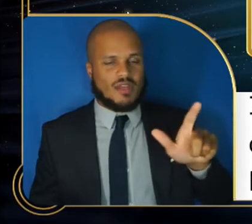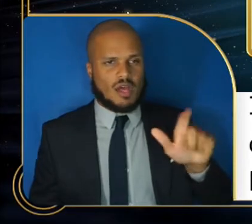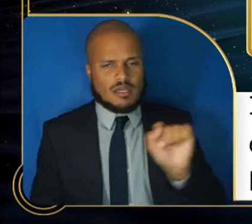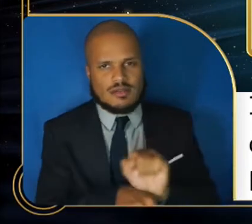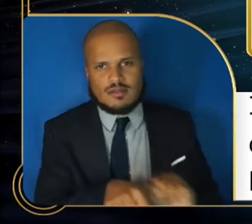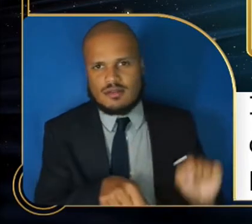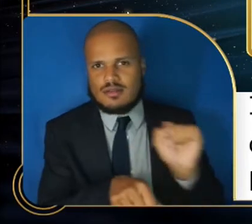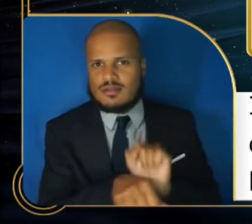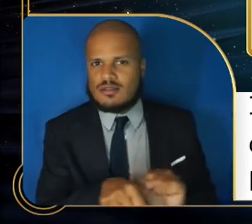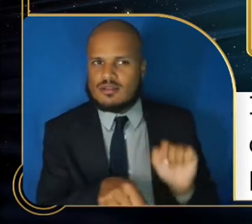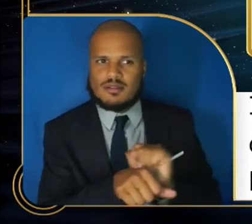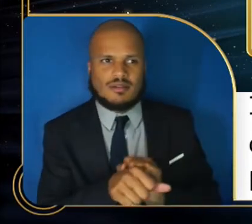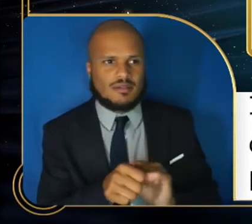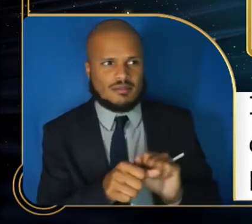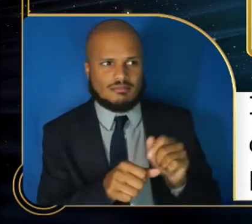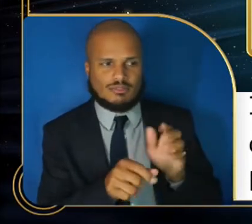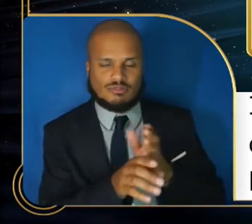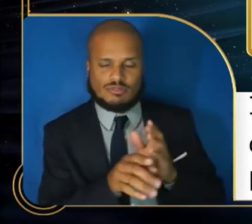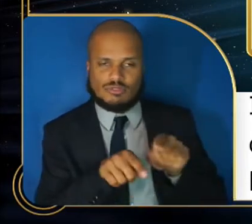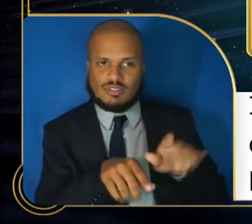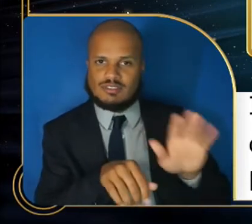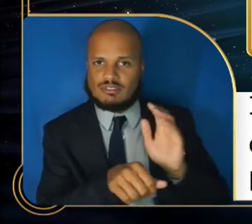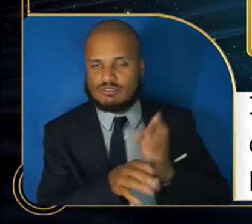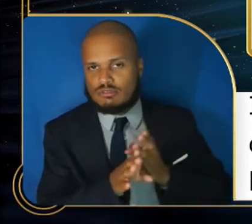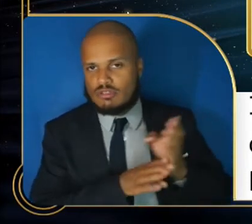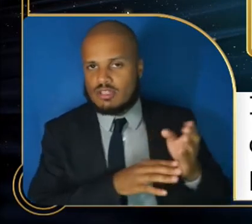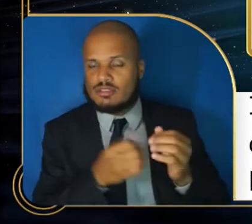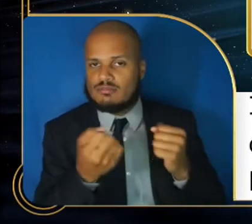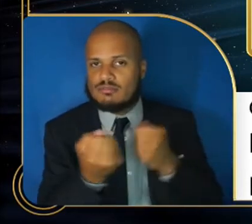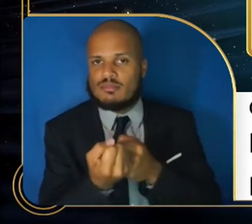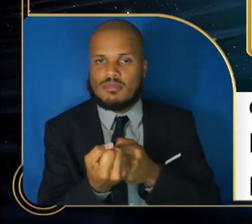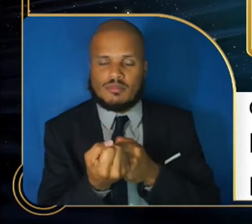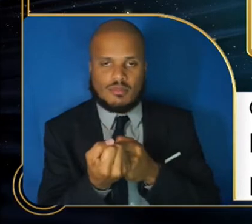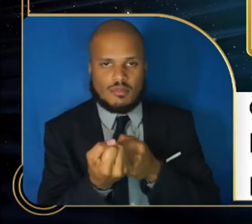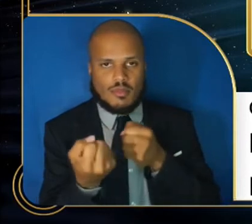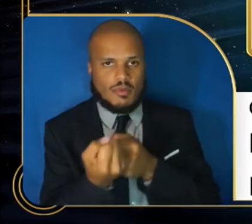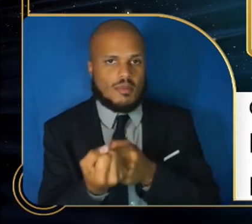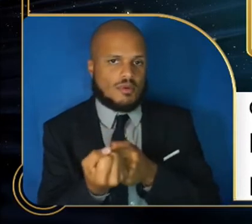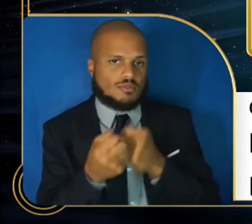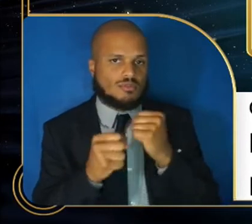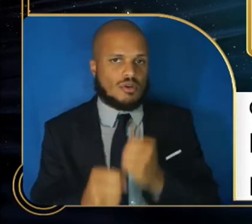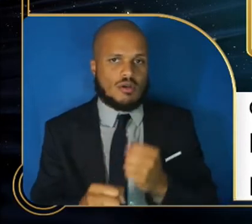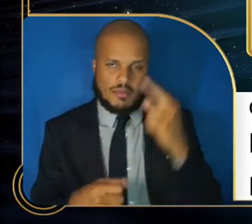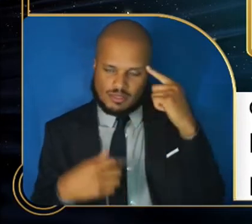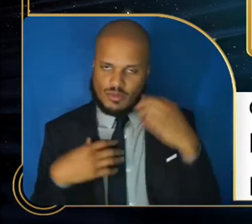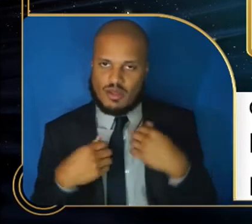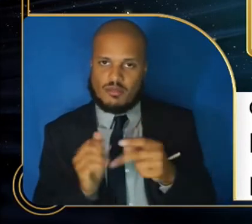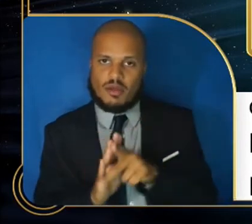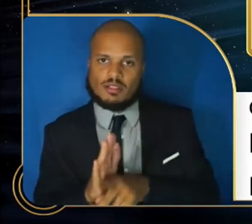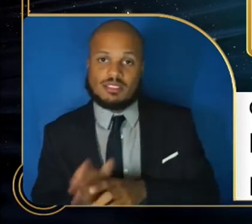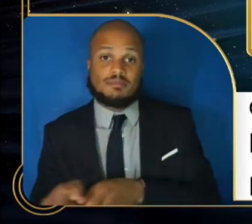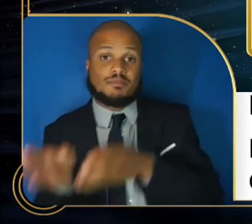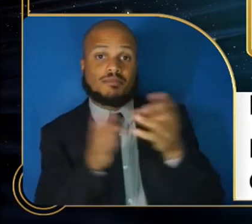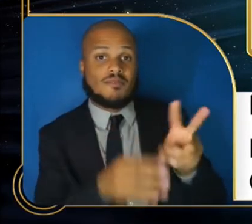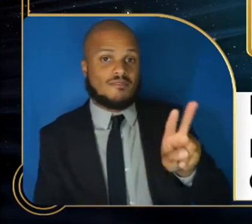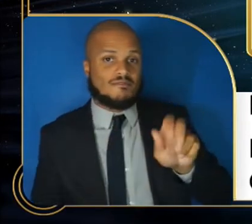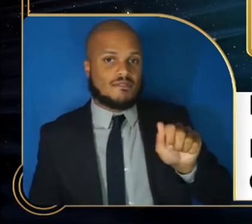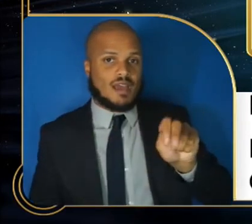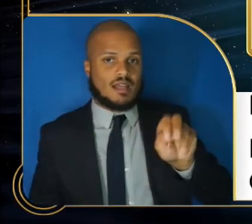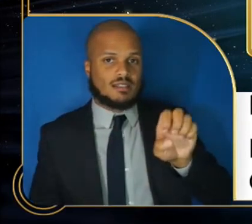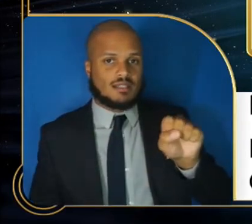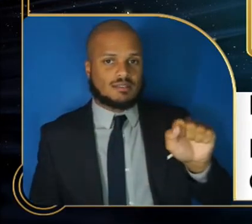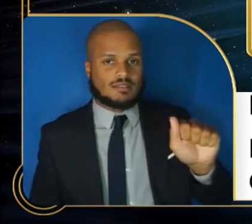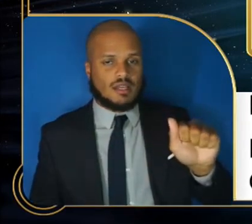throughout his career to promote strong mental health policy, and Vanessa Green, who is leading